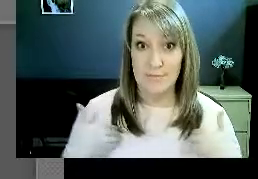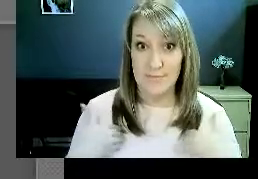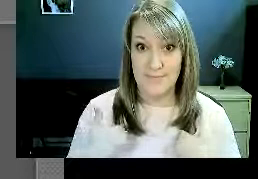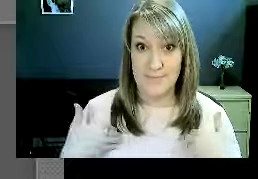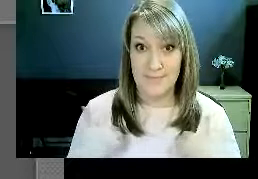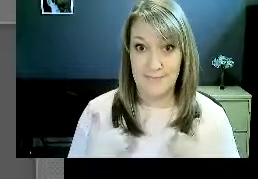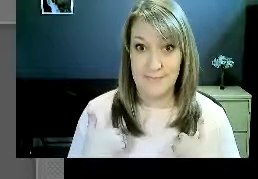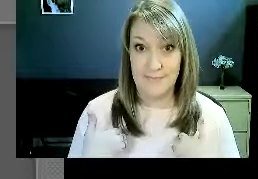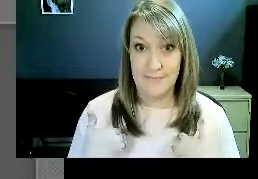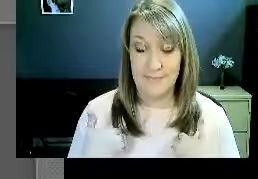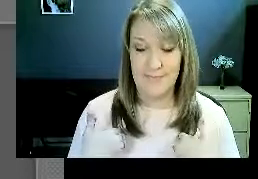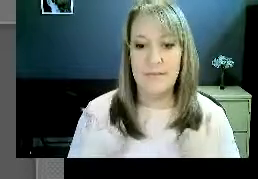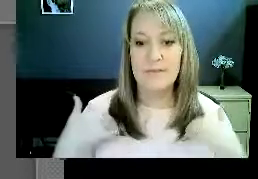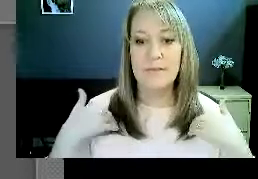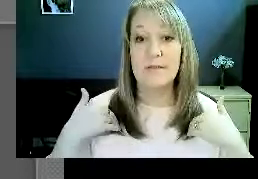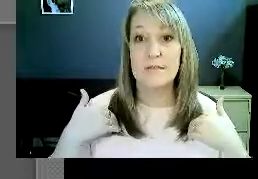animal,